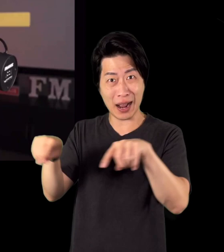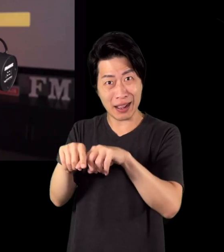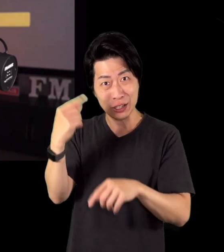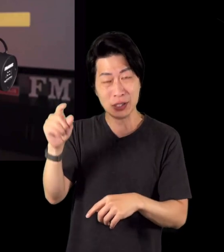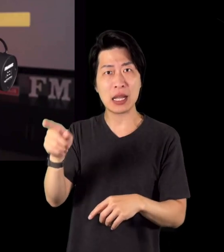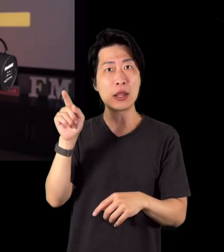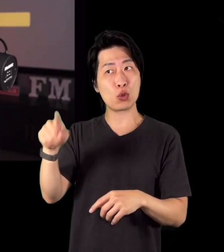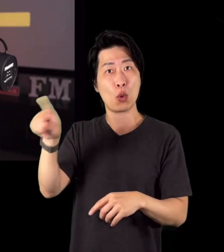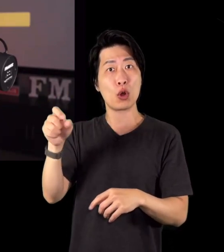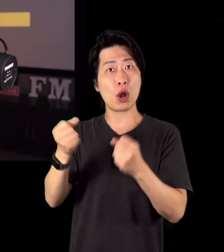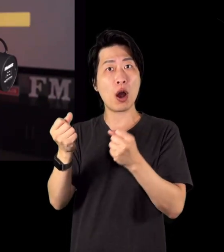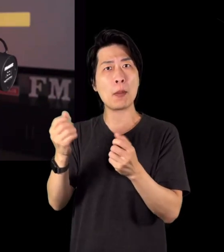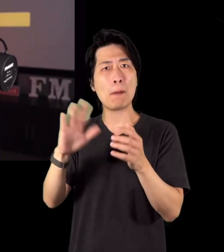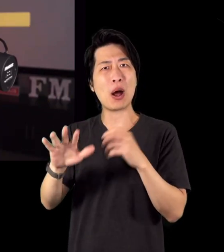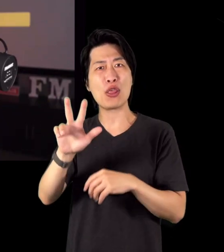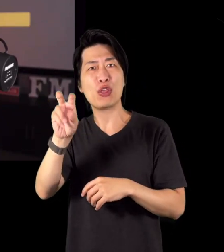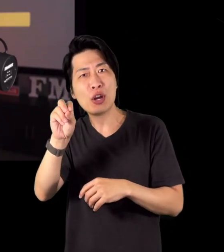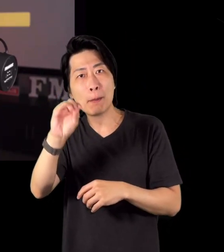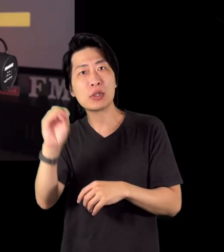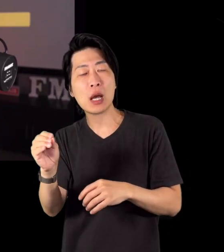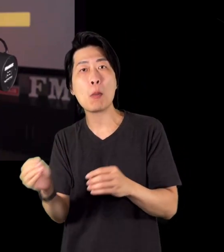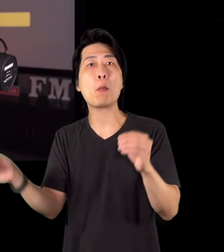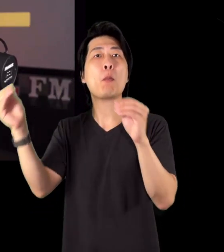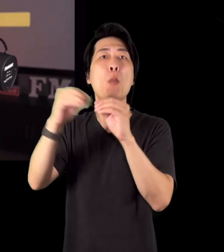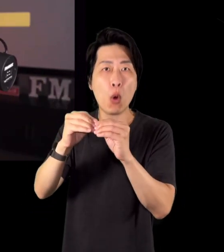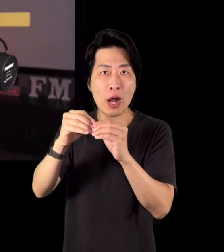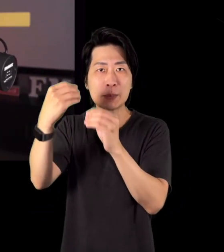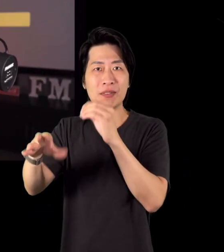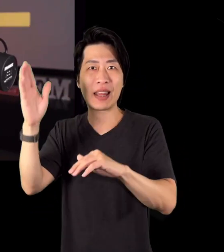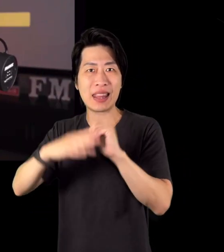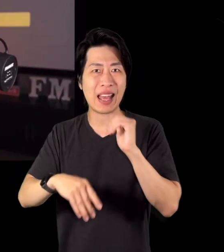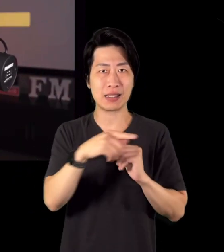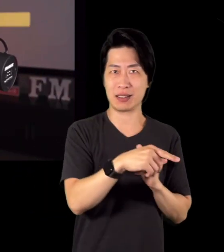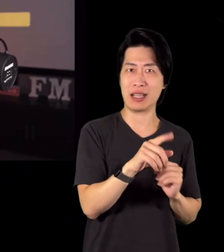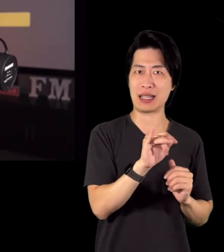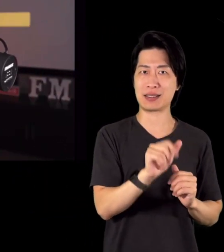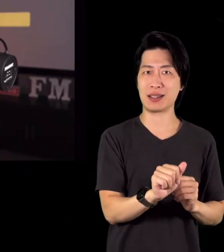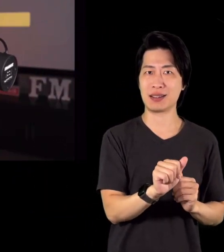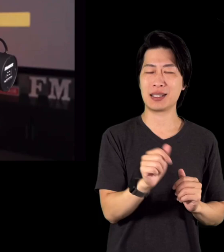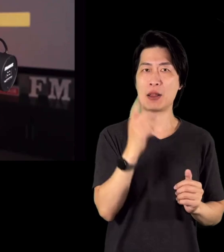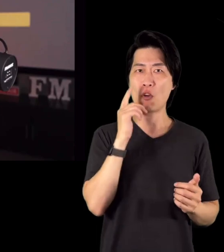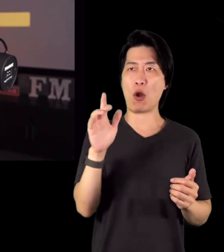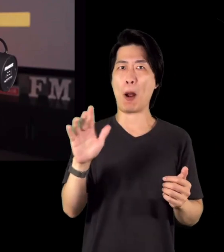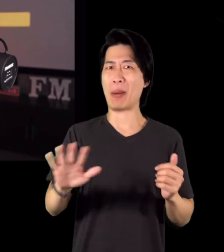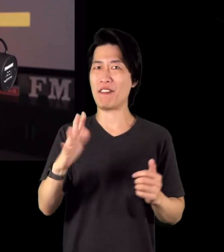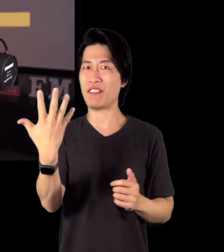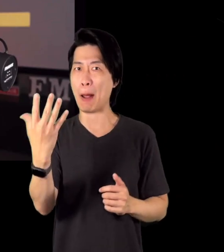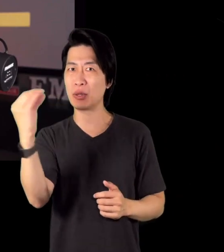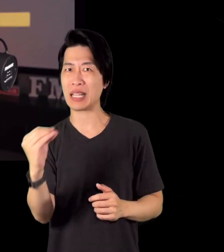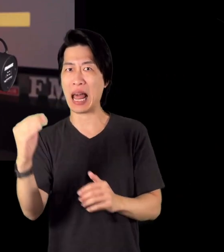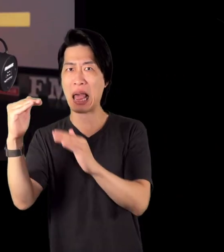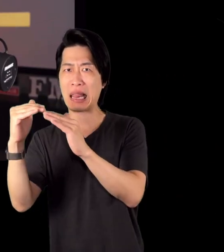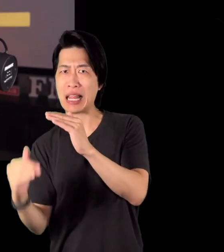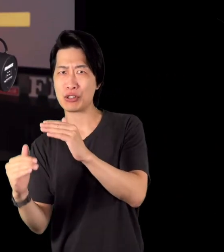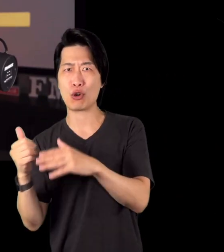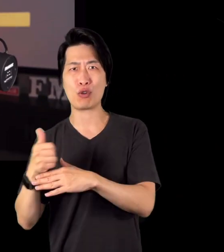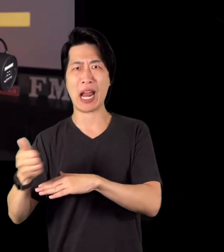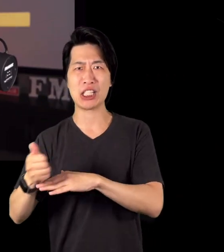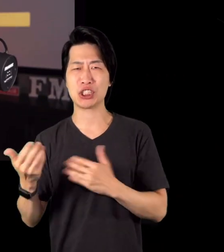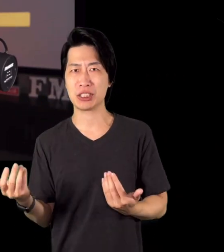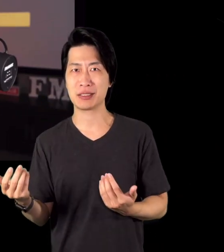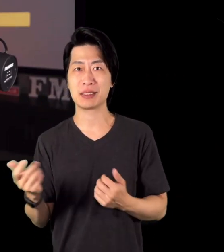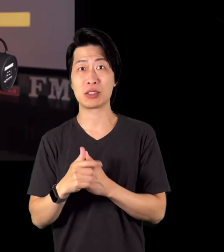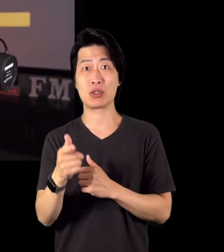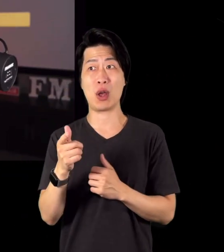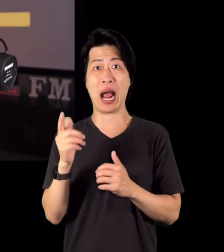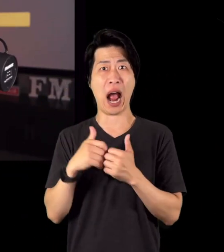about 30% more expensive than the competing Teslas for about 5% less range. And so if we think about how the competition tries to